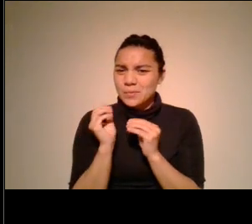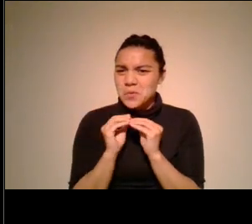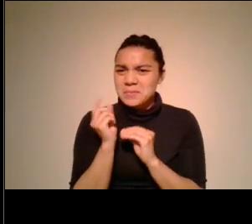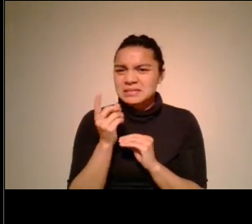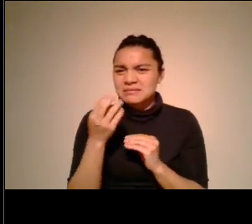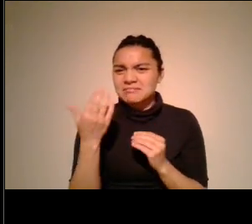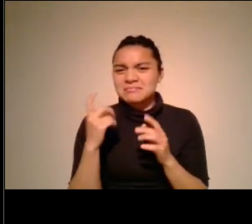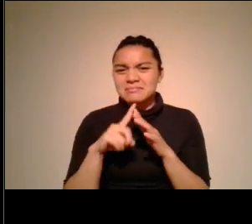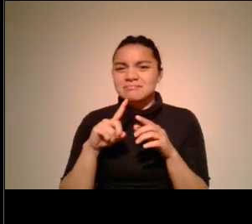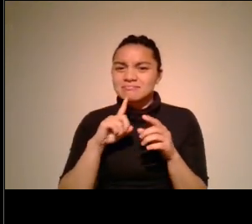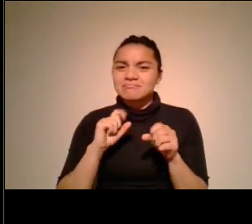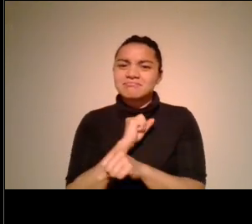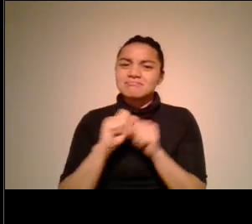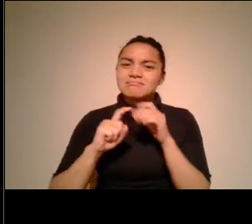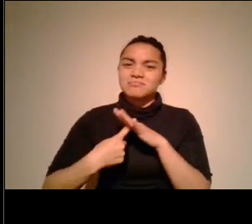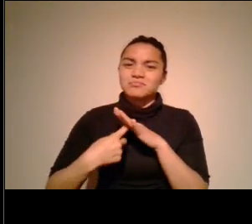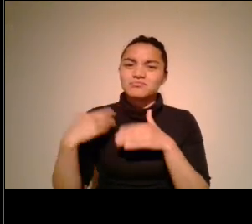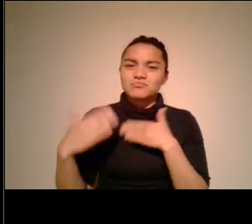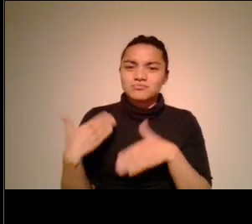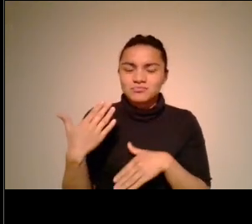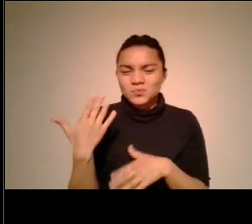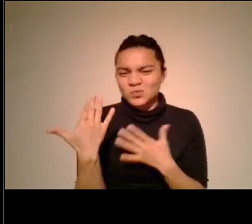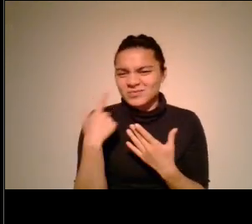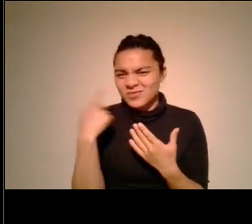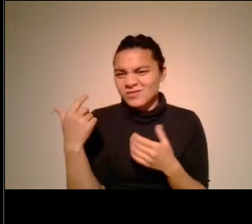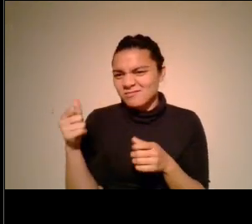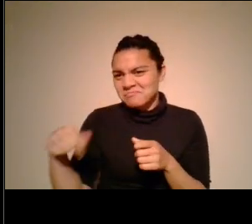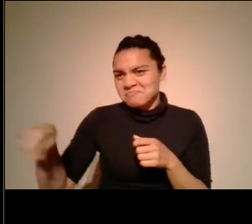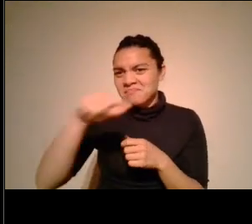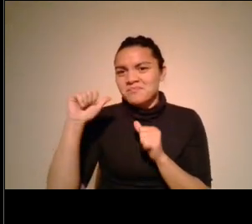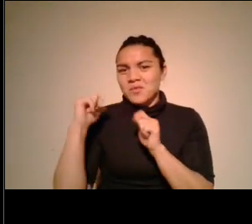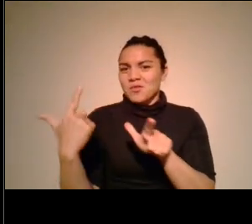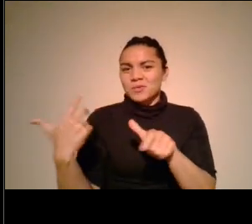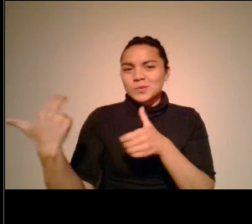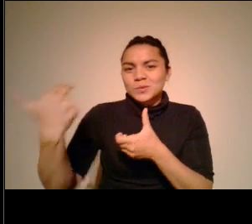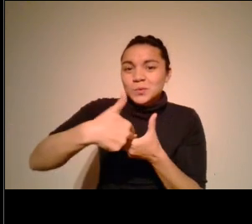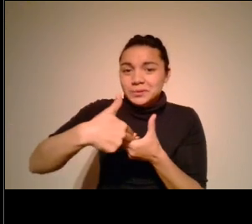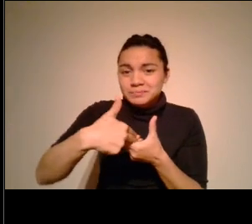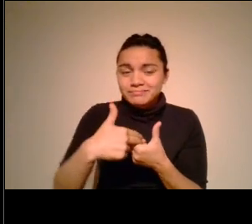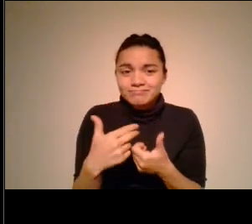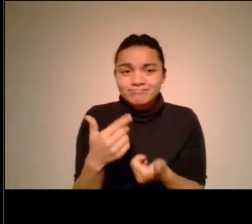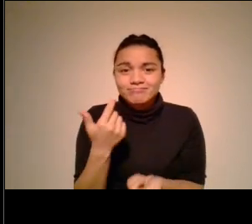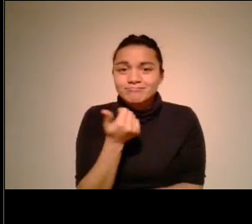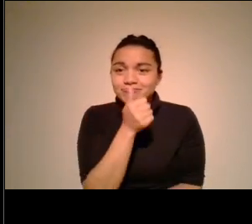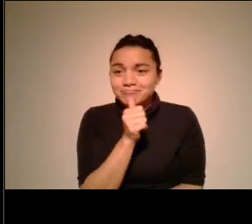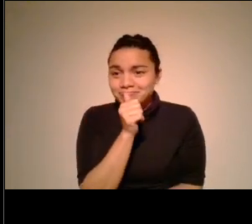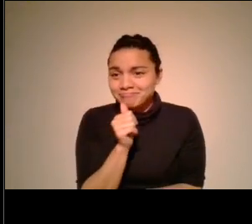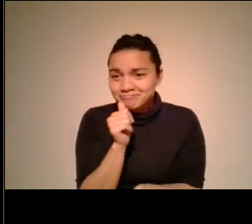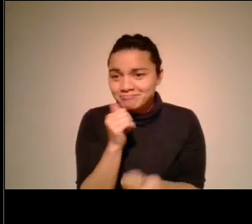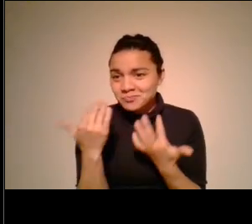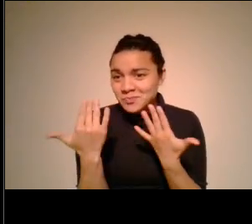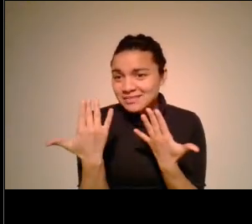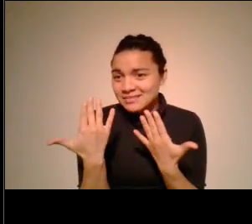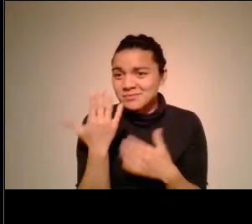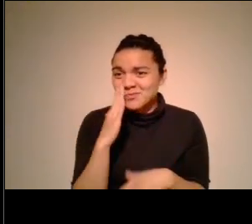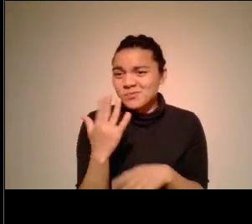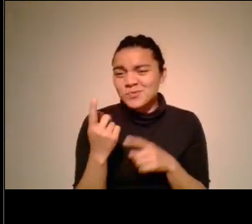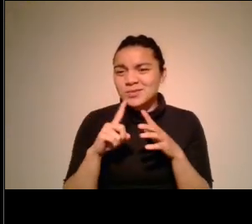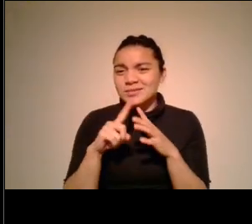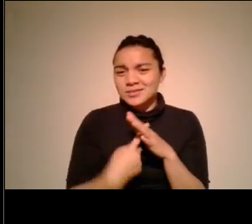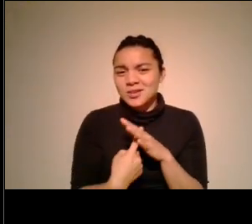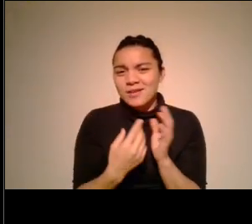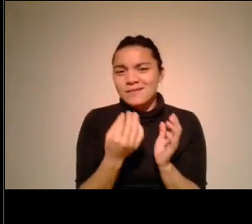started until we can wait for the rest of our attendees to log on. So bear with us, and we'll get started in just a few minutes.